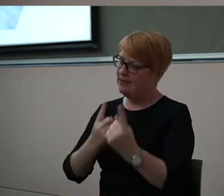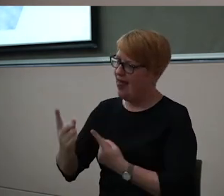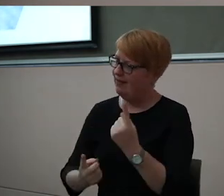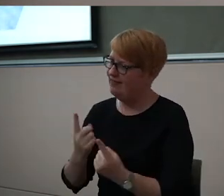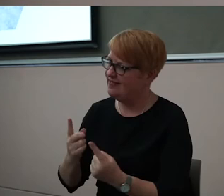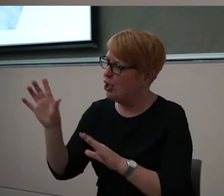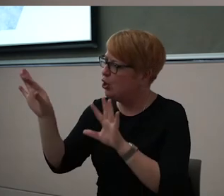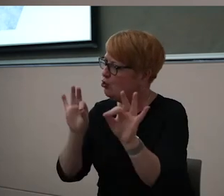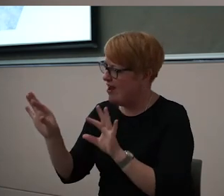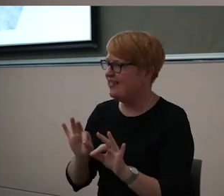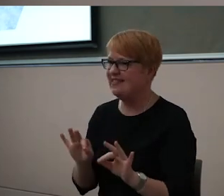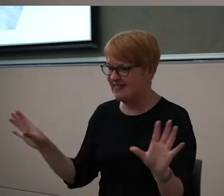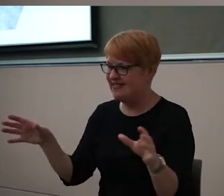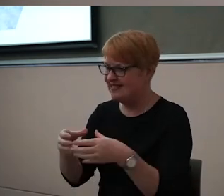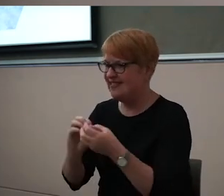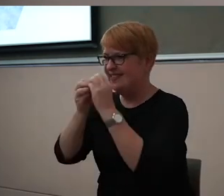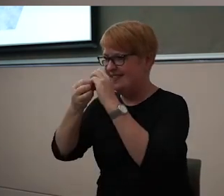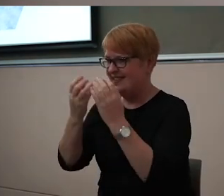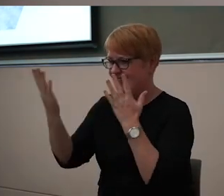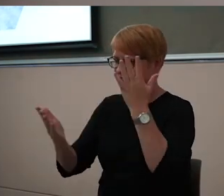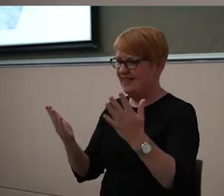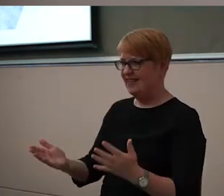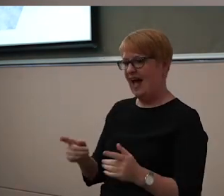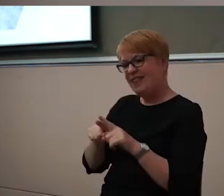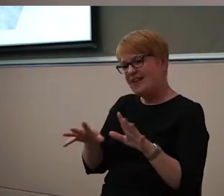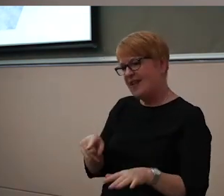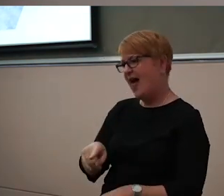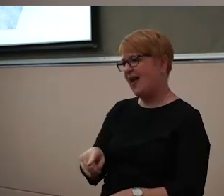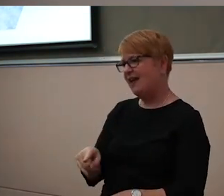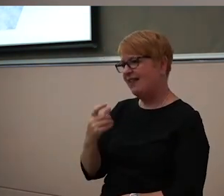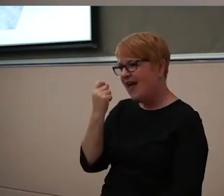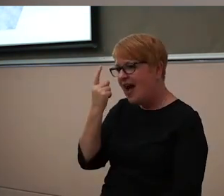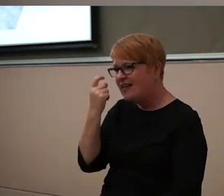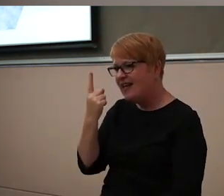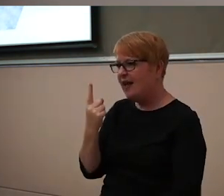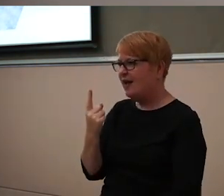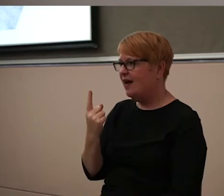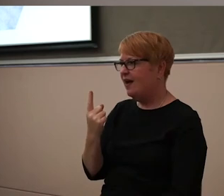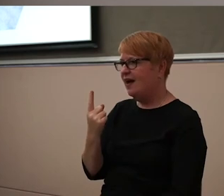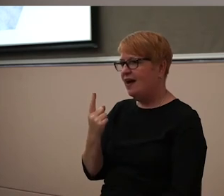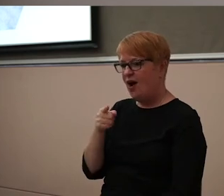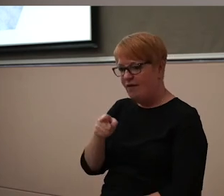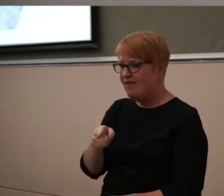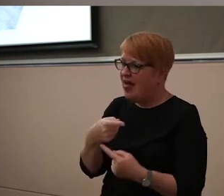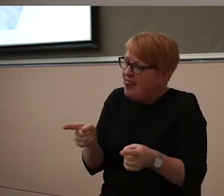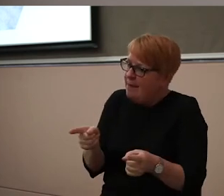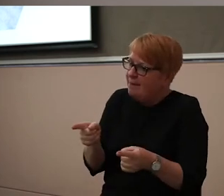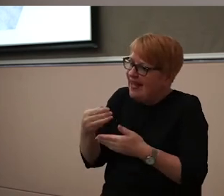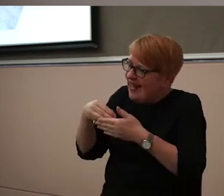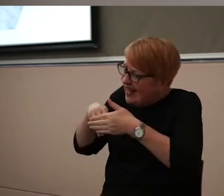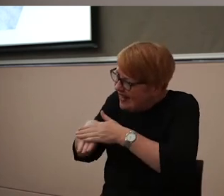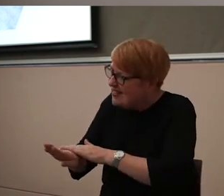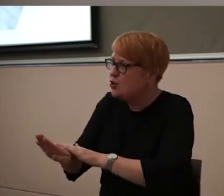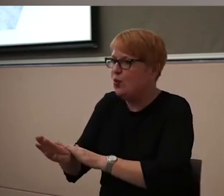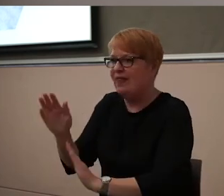like an incredible individuals that are part of this work, and I don't have it in me, and I also don't want it. Like, I thought about it, I was like,